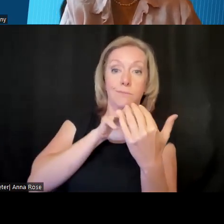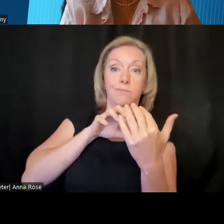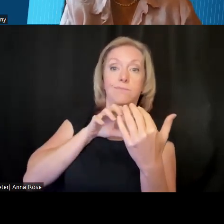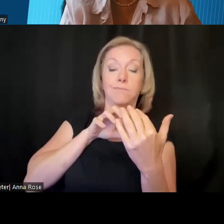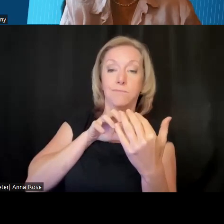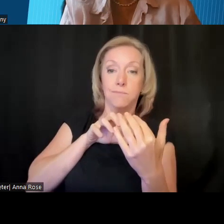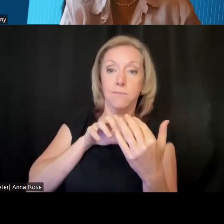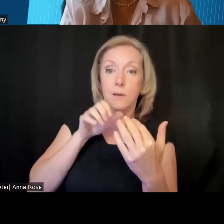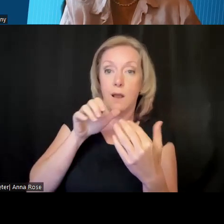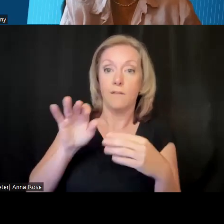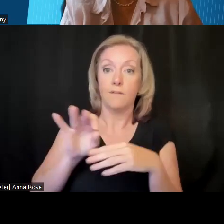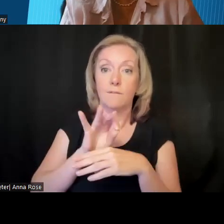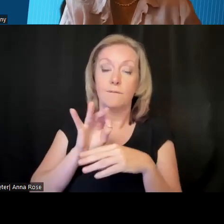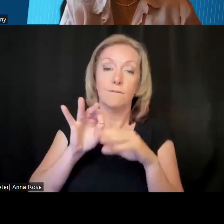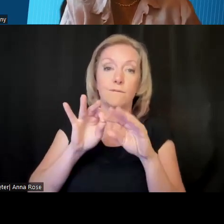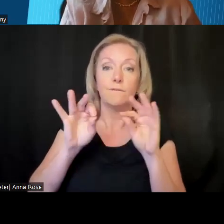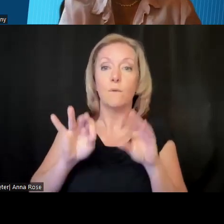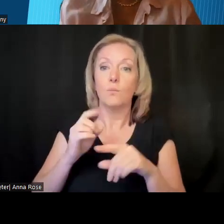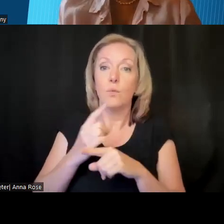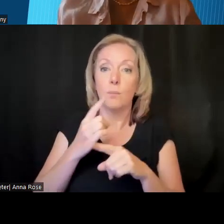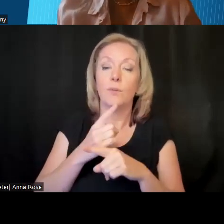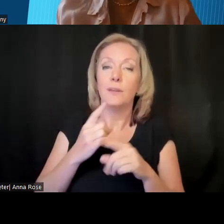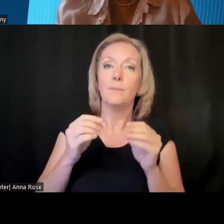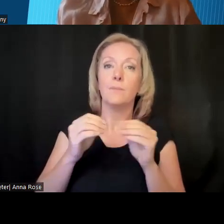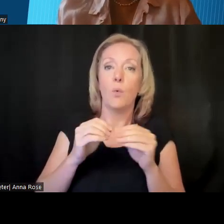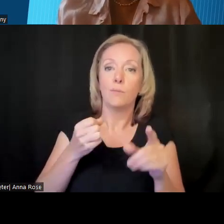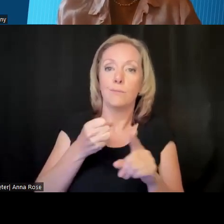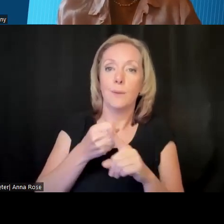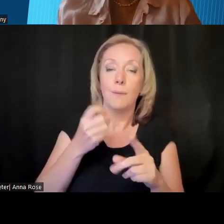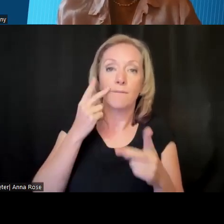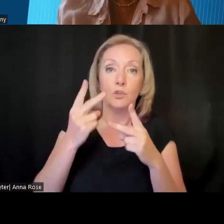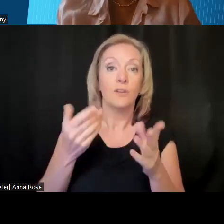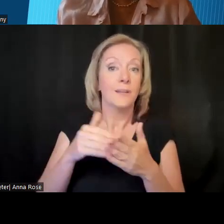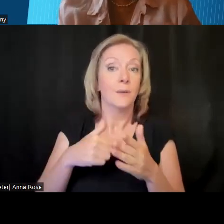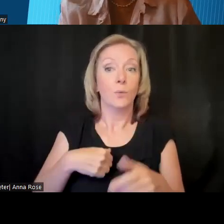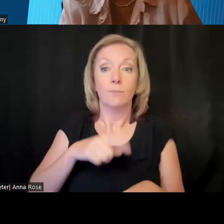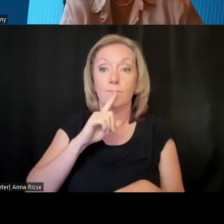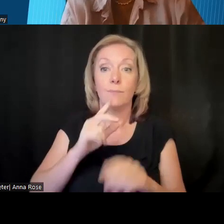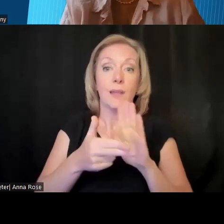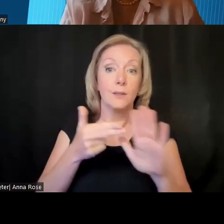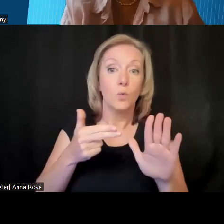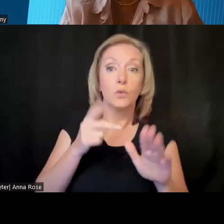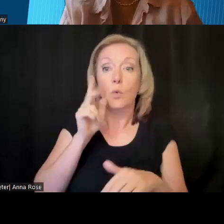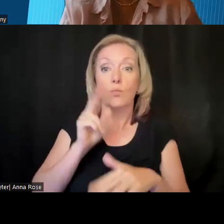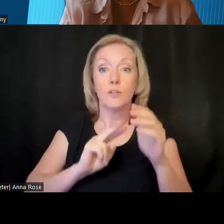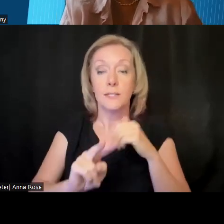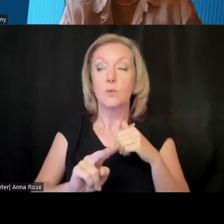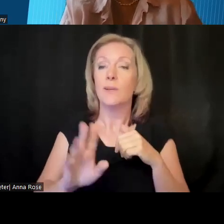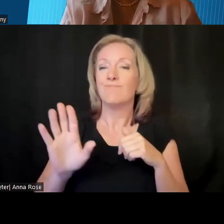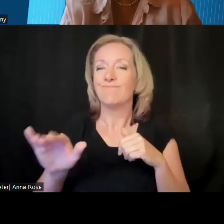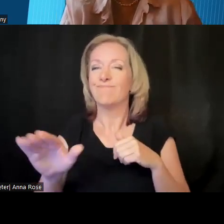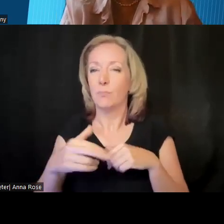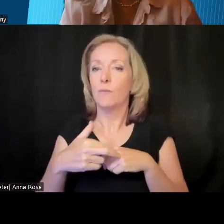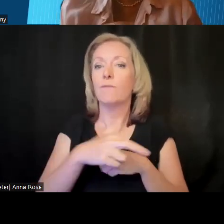eye, the more compromised to vision. But again, we're not here to diagnose, we're not here to prognose, but what we want to do